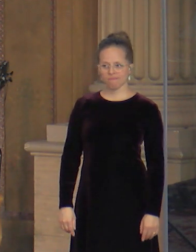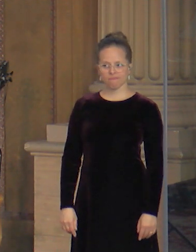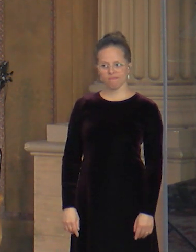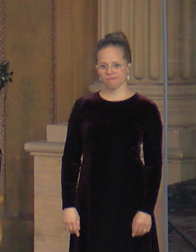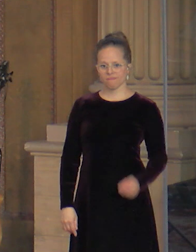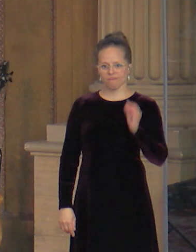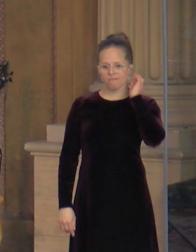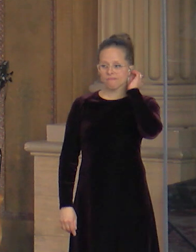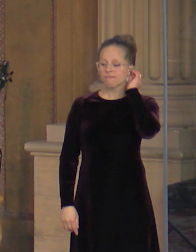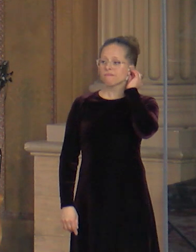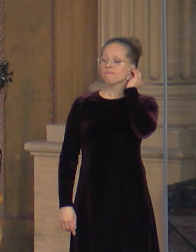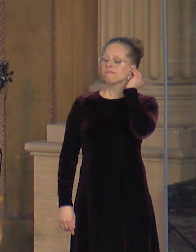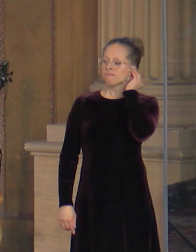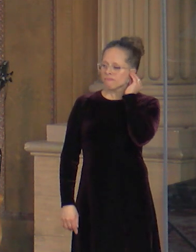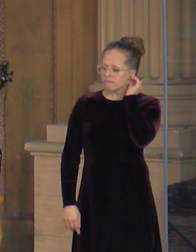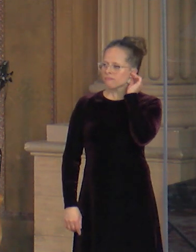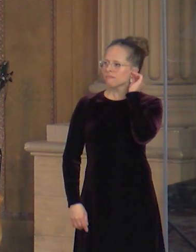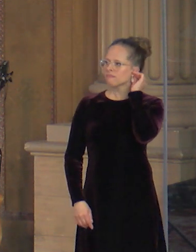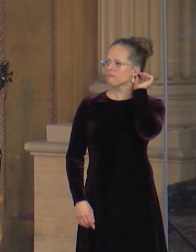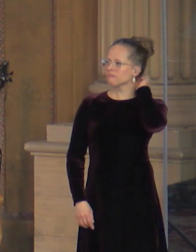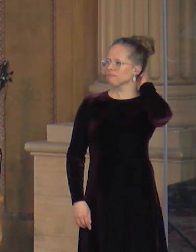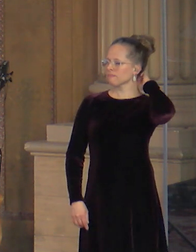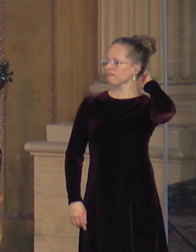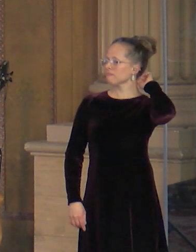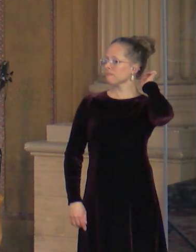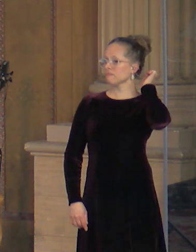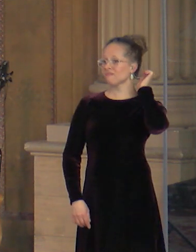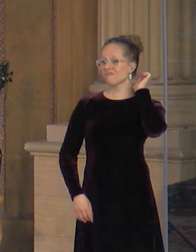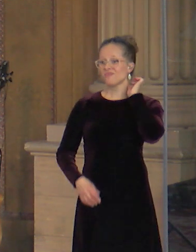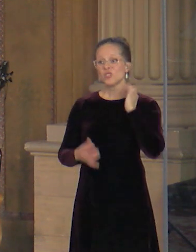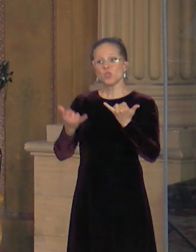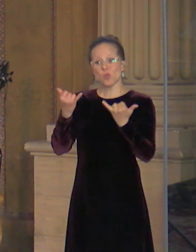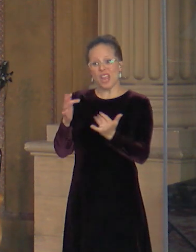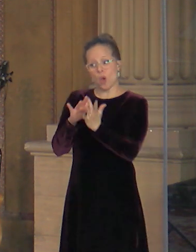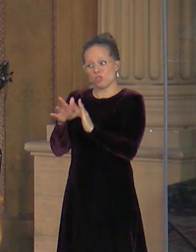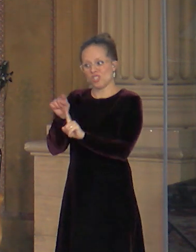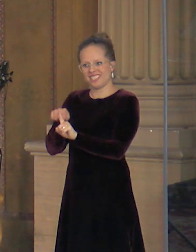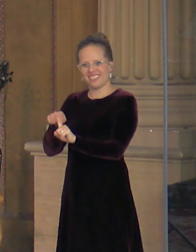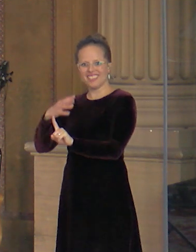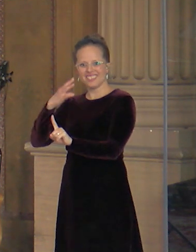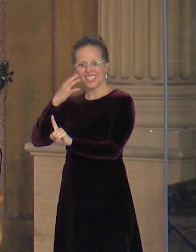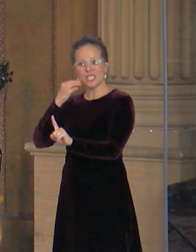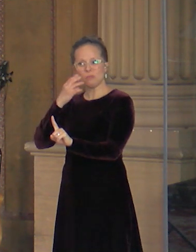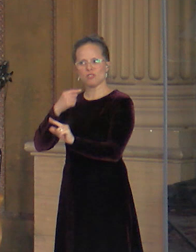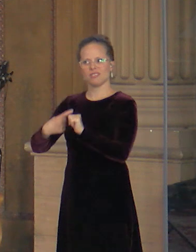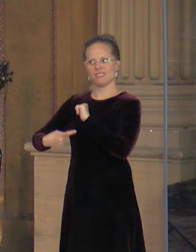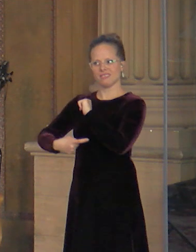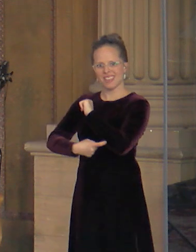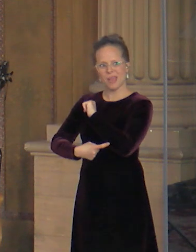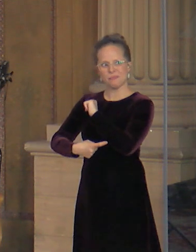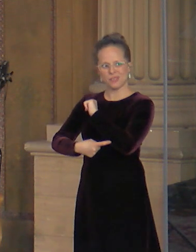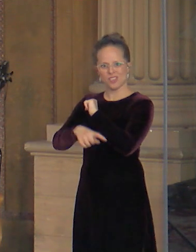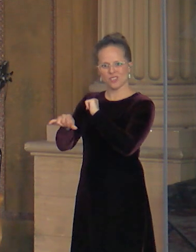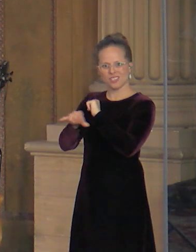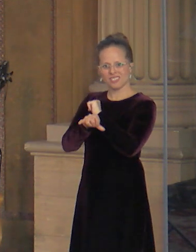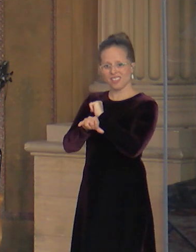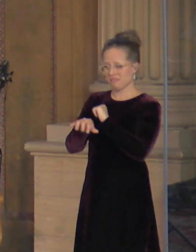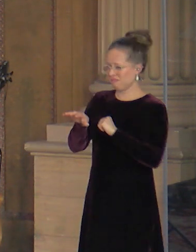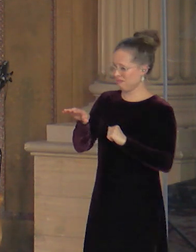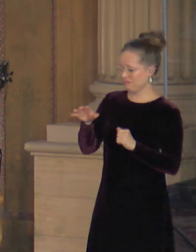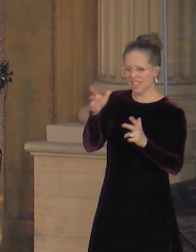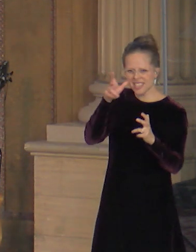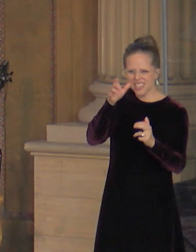and here Satan is whispering in Jesus's ear trying to get him to fail in the same way this is how God treats his son